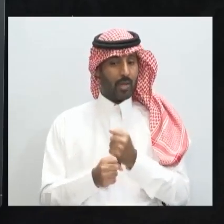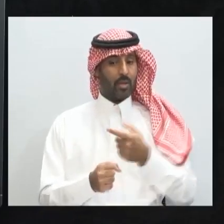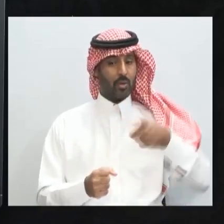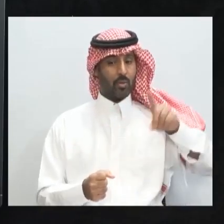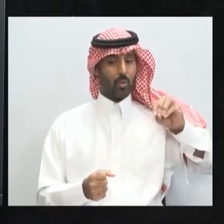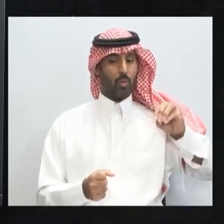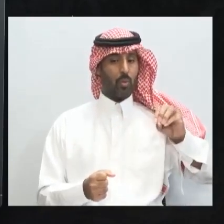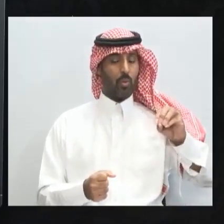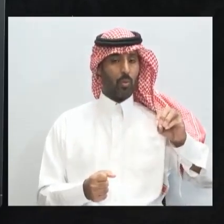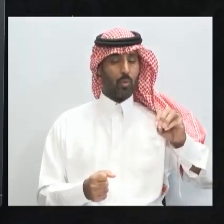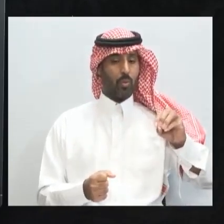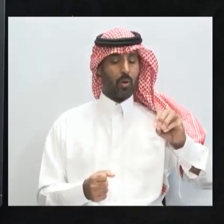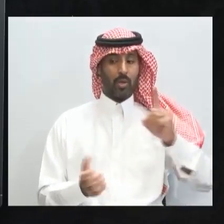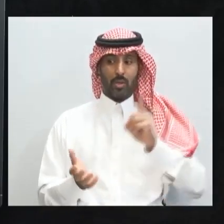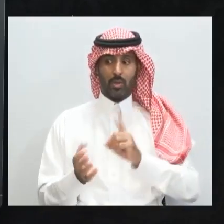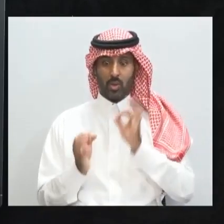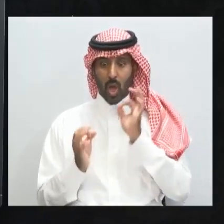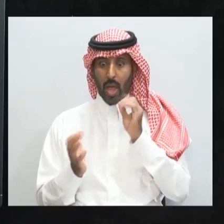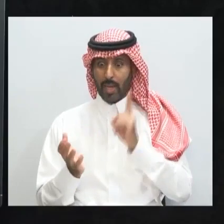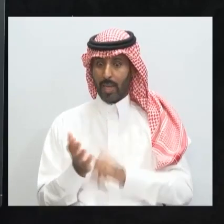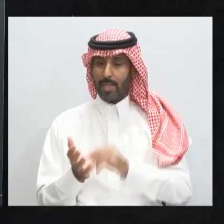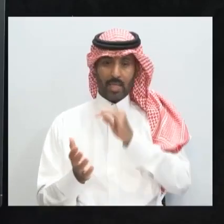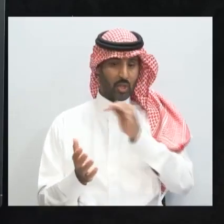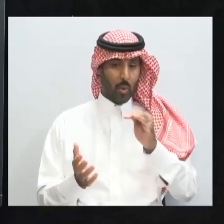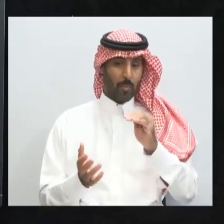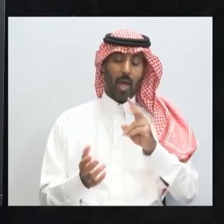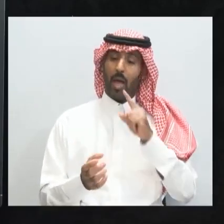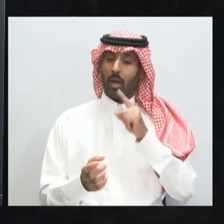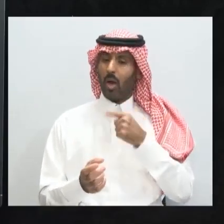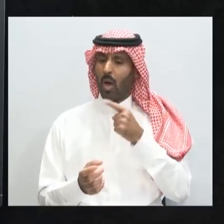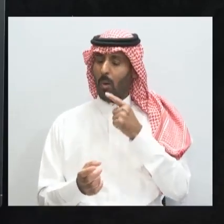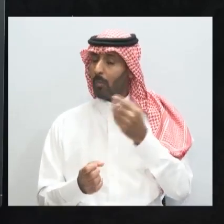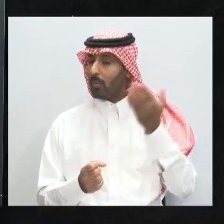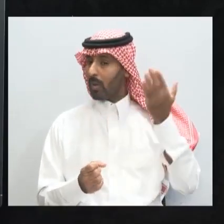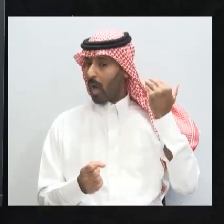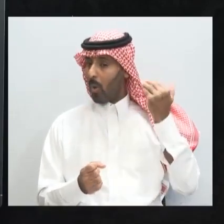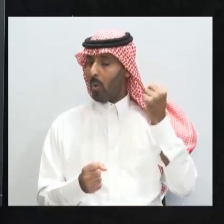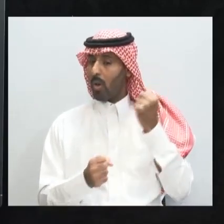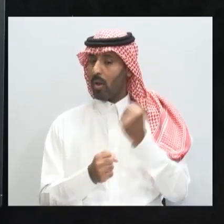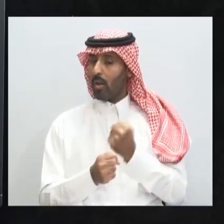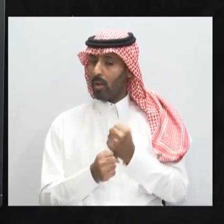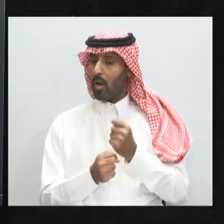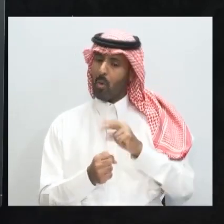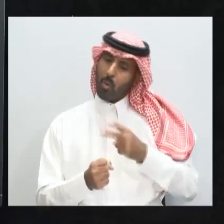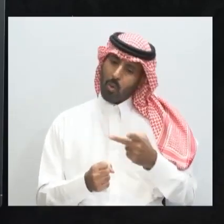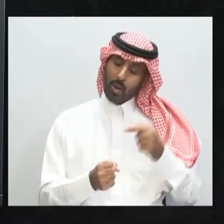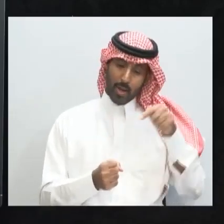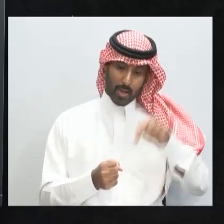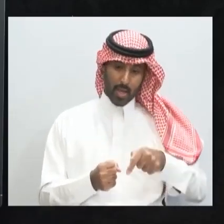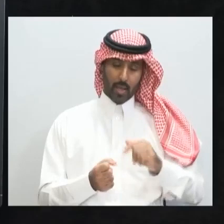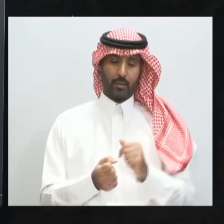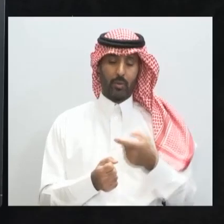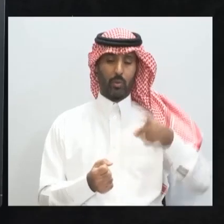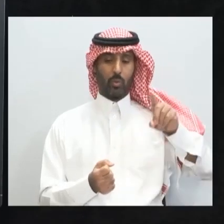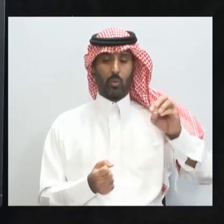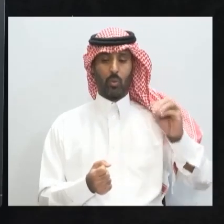said that do can emphasize the sentence. You can use it in the past or the present. So we have here do,